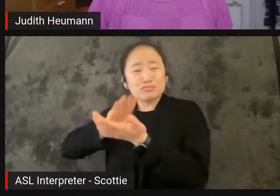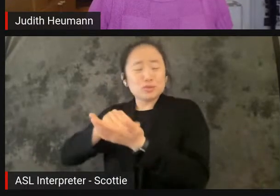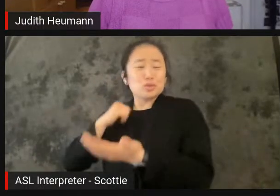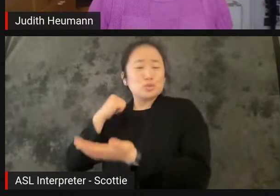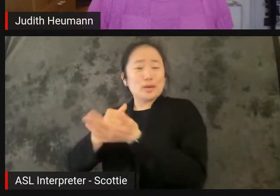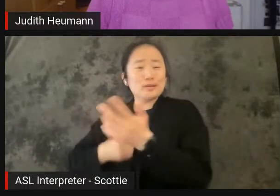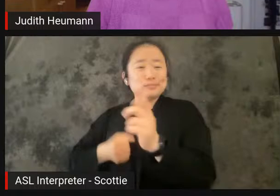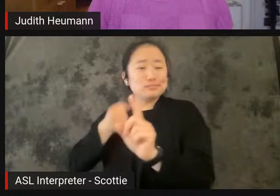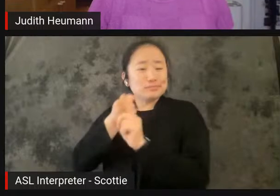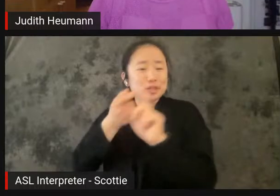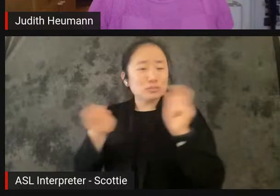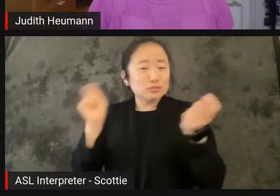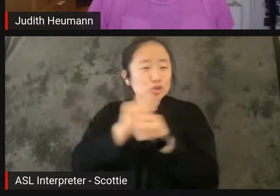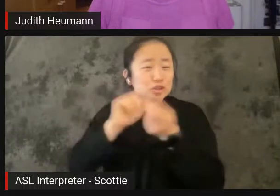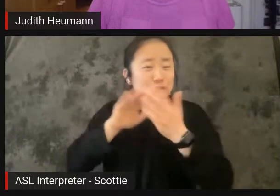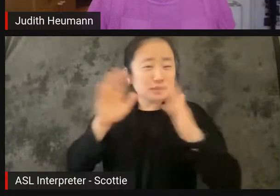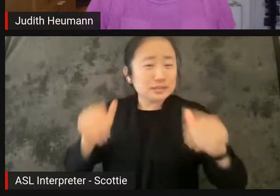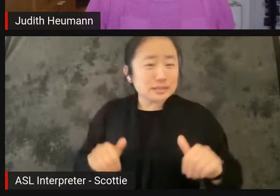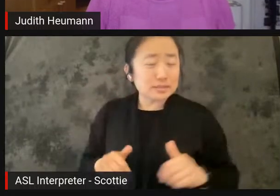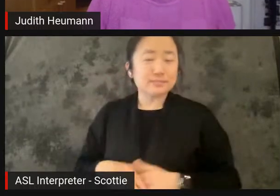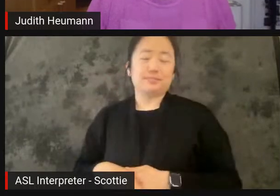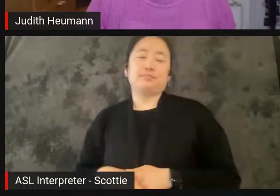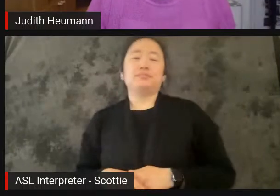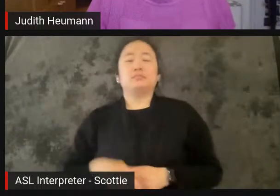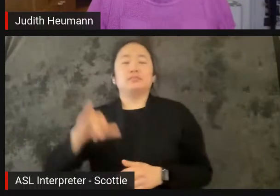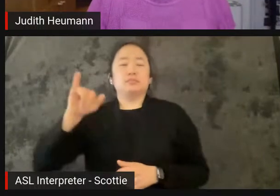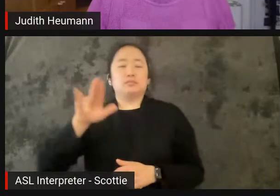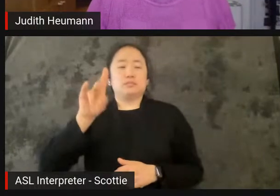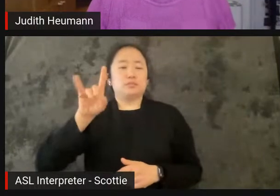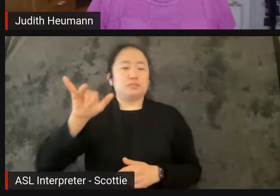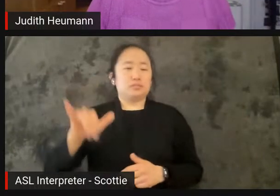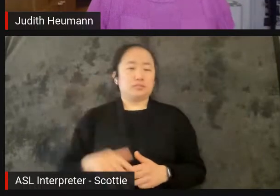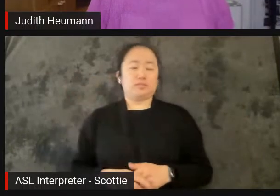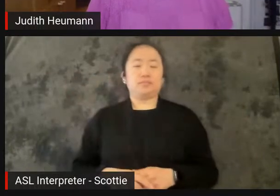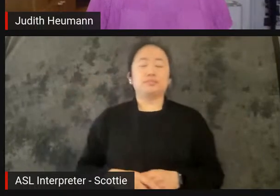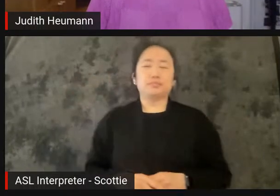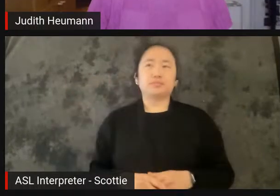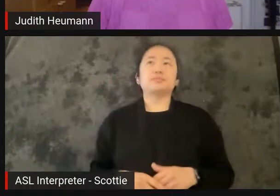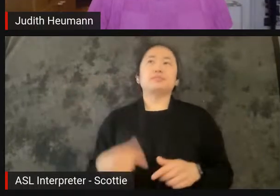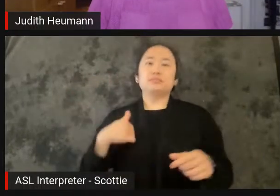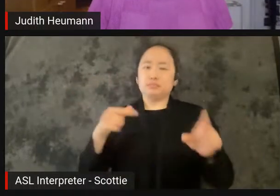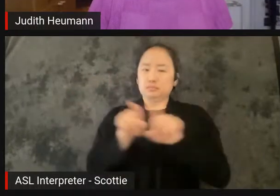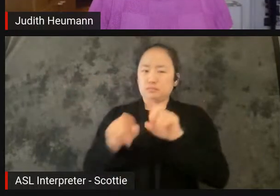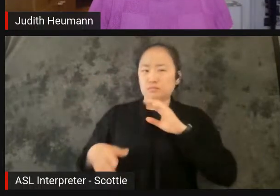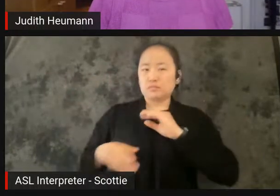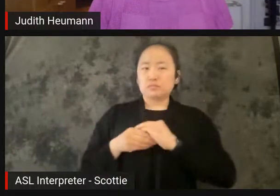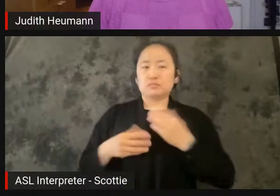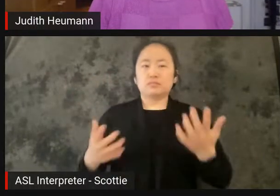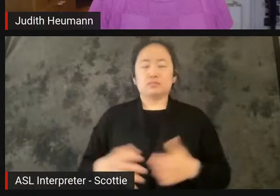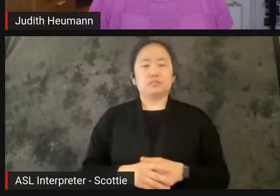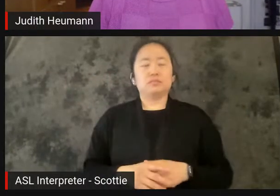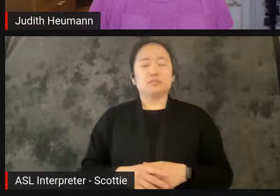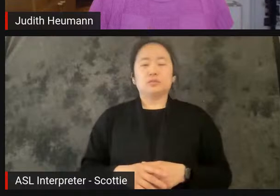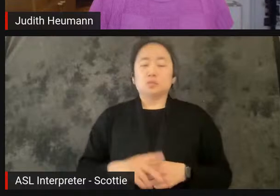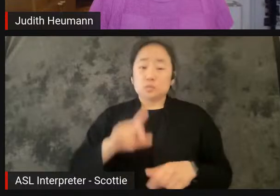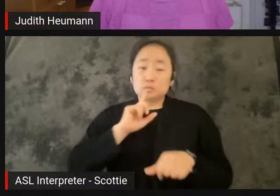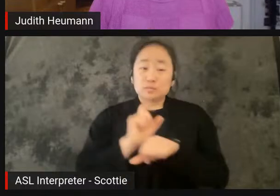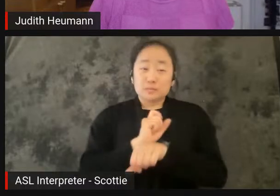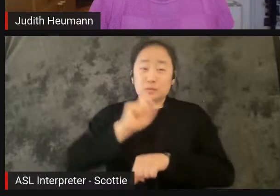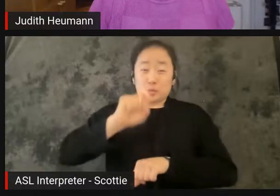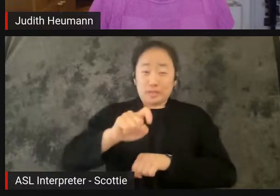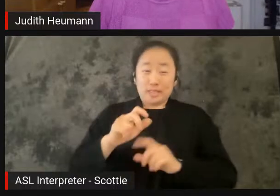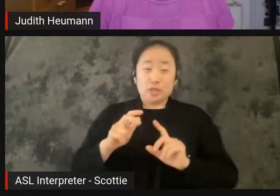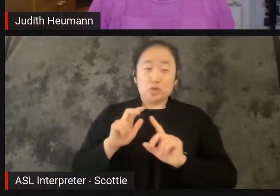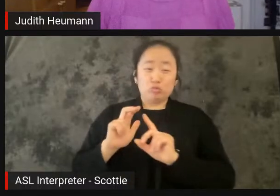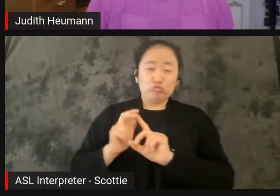the system. I also think there's a real need to both recruit people into the